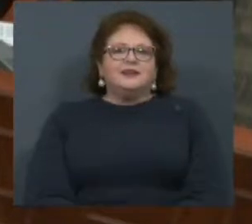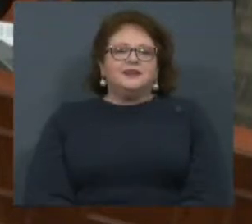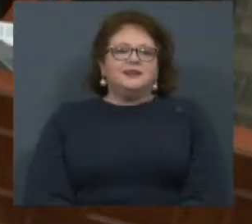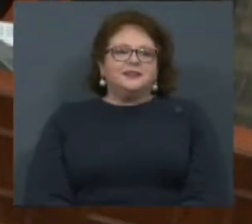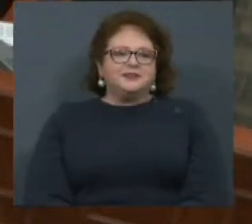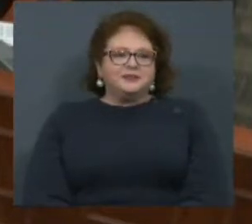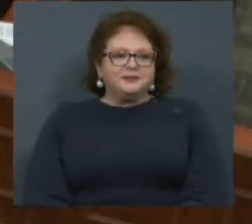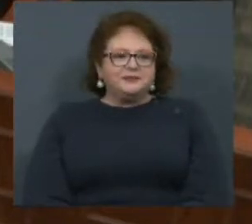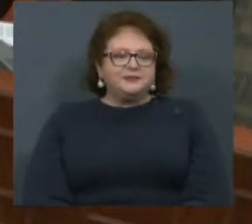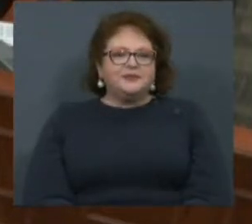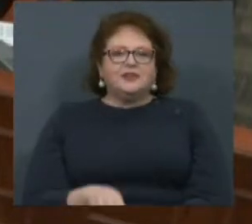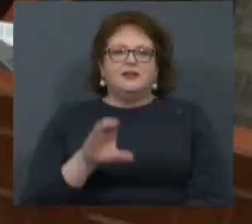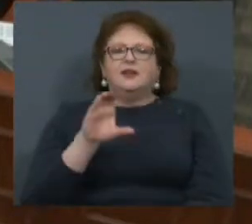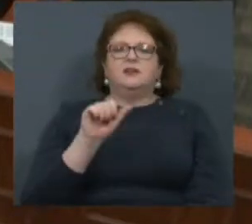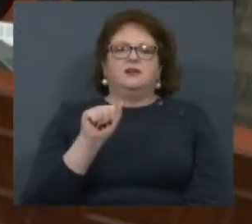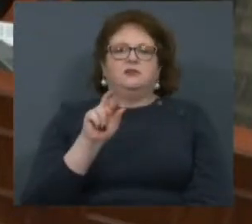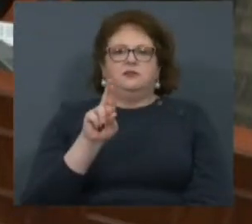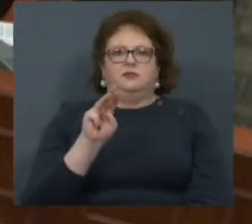Carmen Angelica,